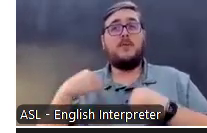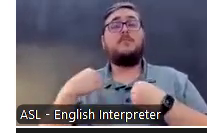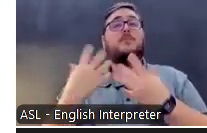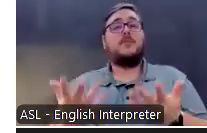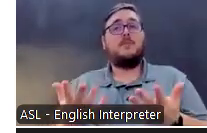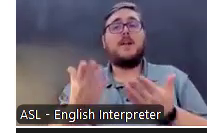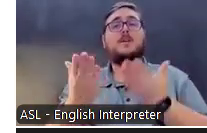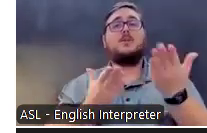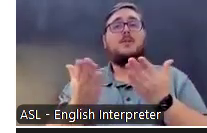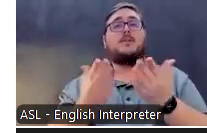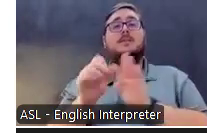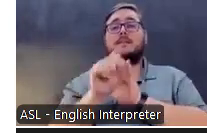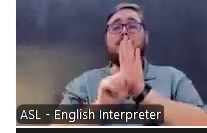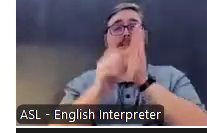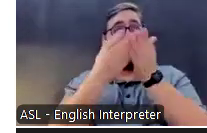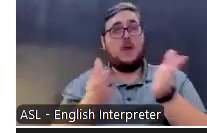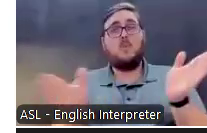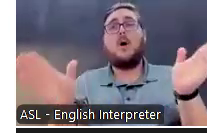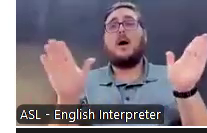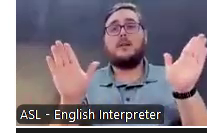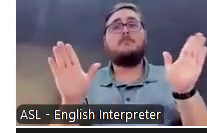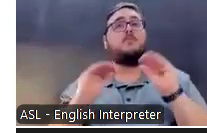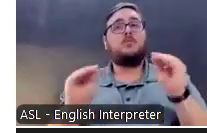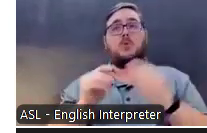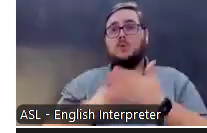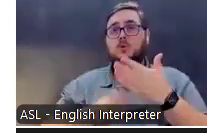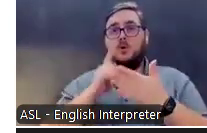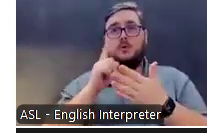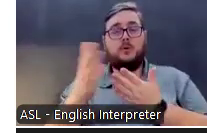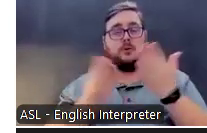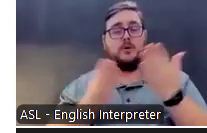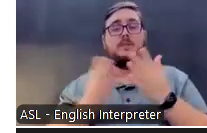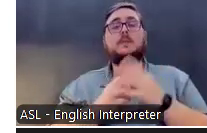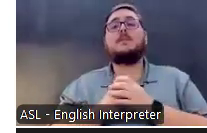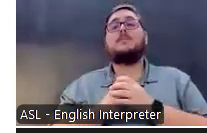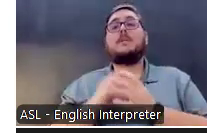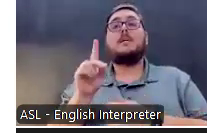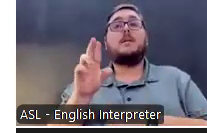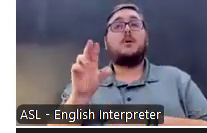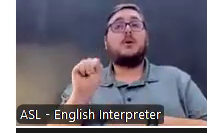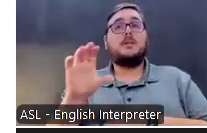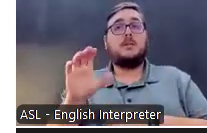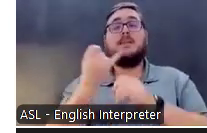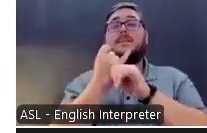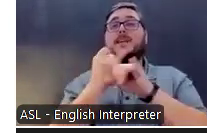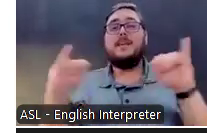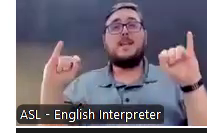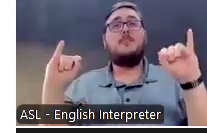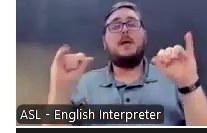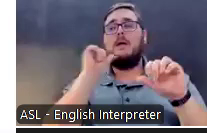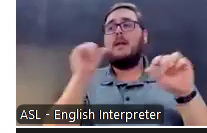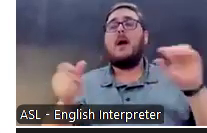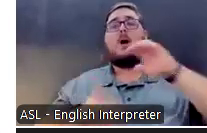do not charge for our services. Disability Rights South Carolina is independent of all agencies that